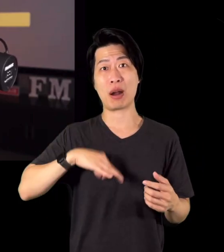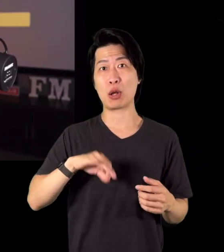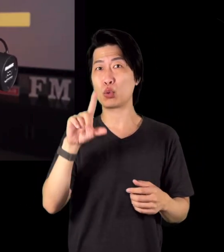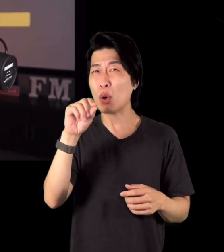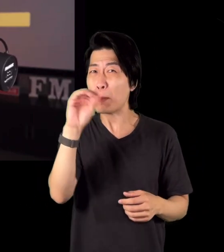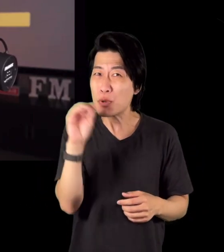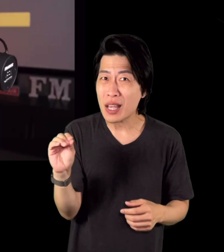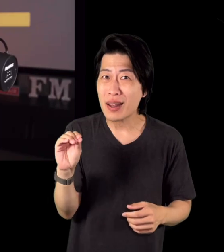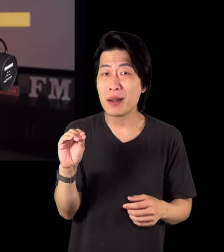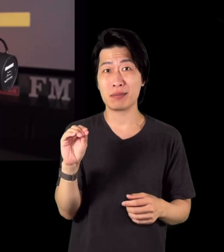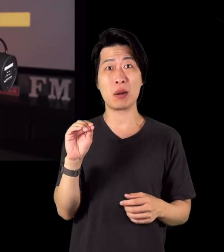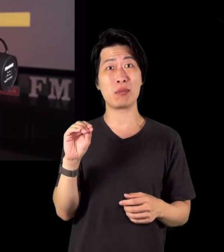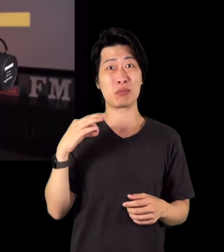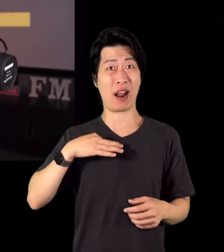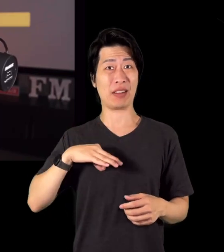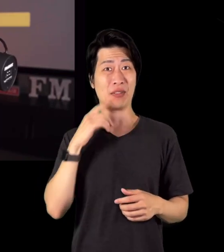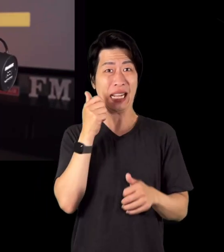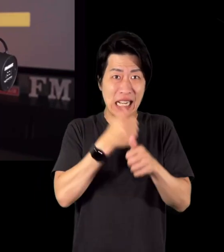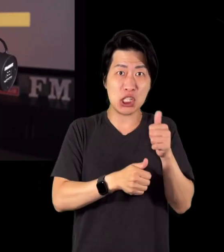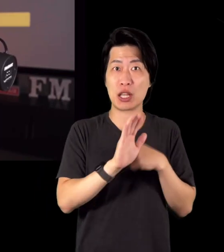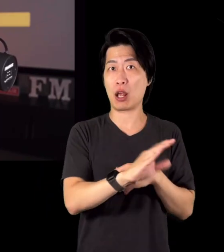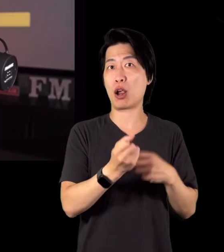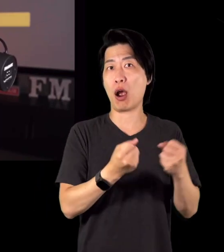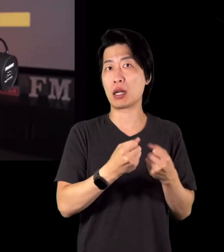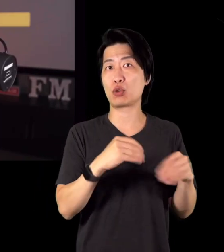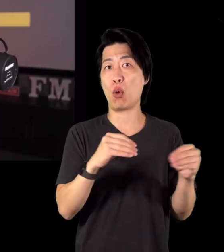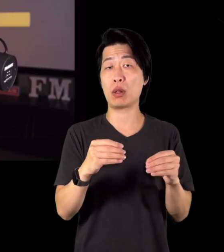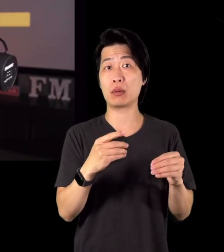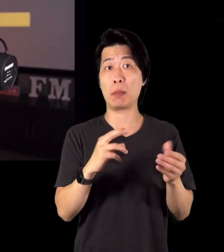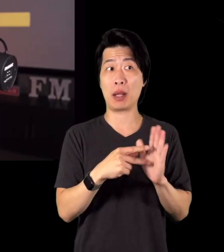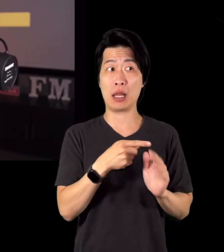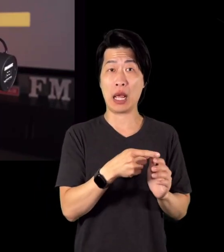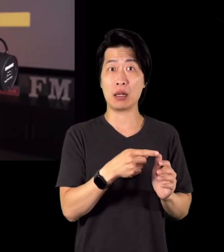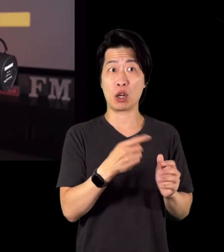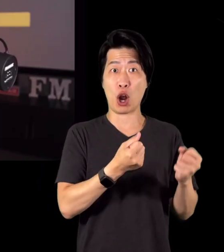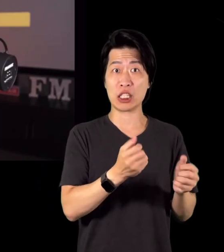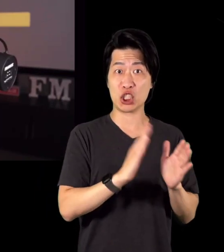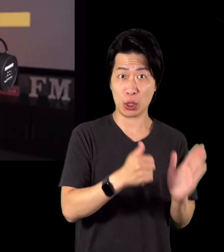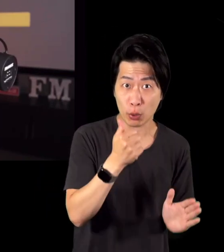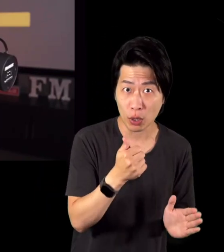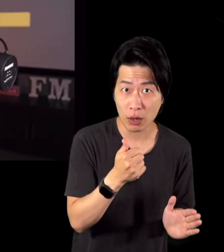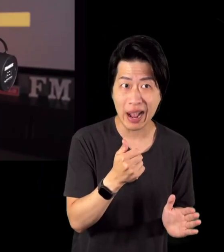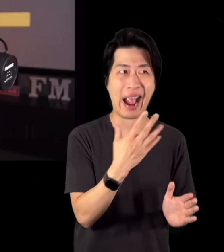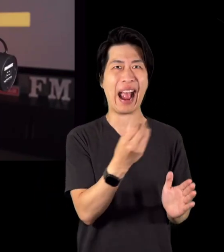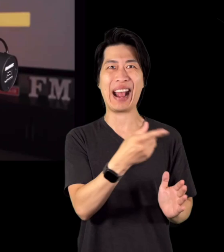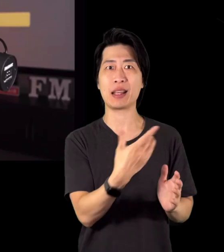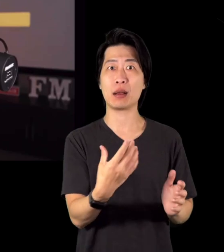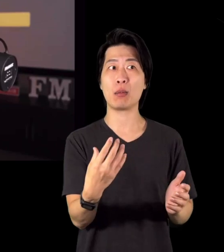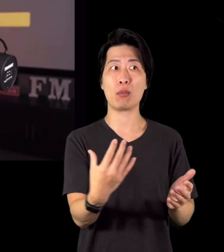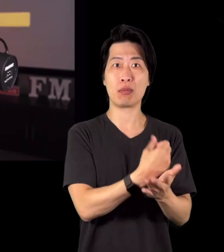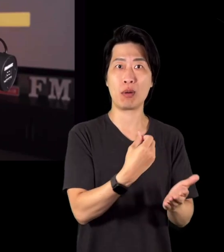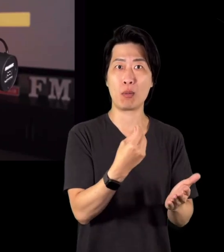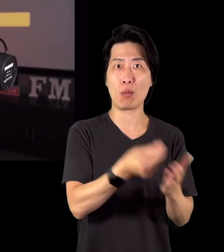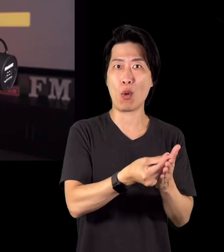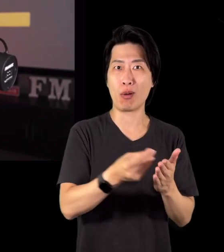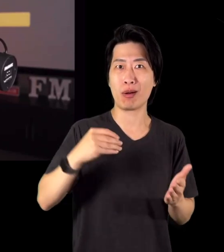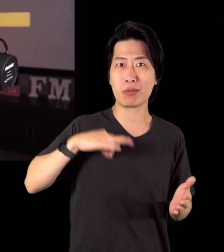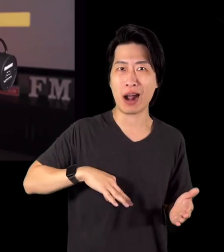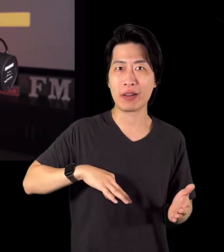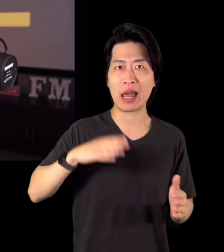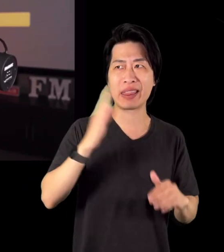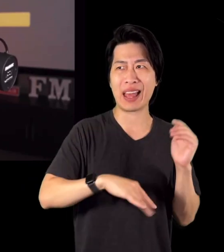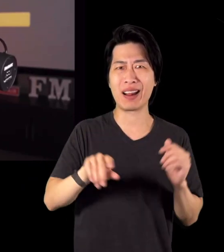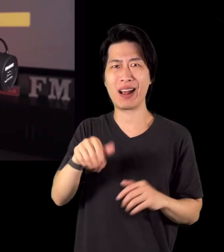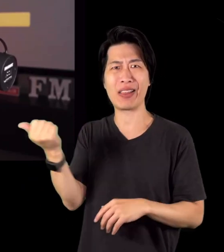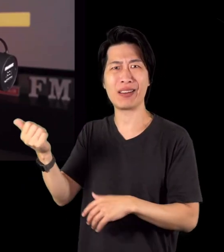20% margin or profit on every car sold. So they're selling cheaper cars than most car companies and they're making money on them, while